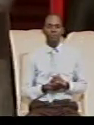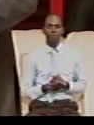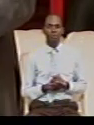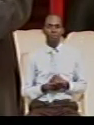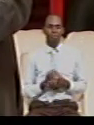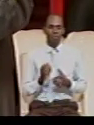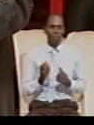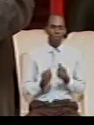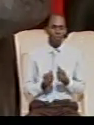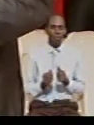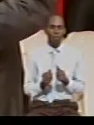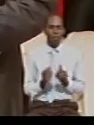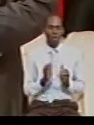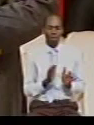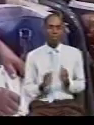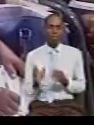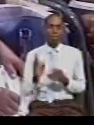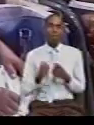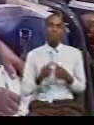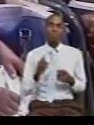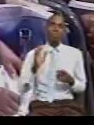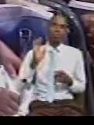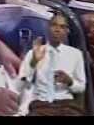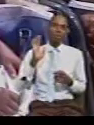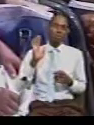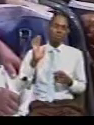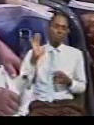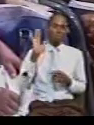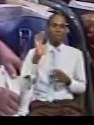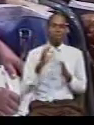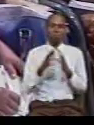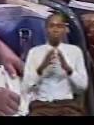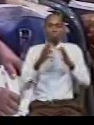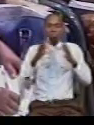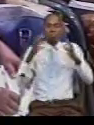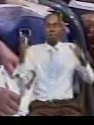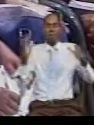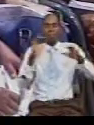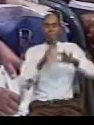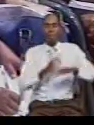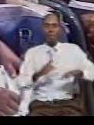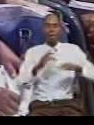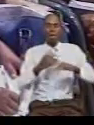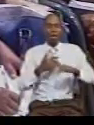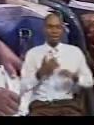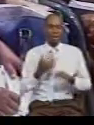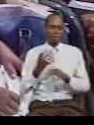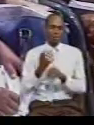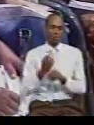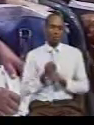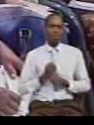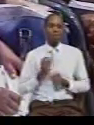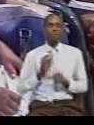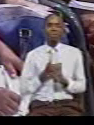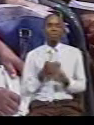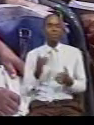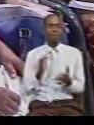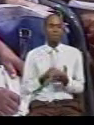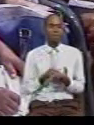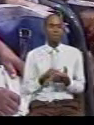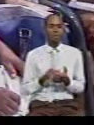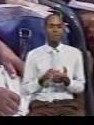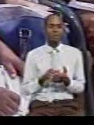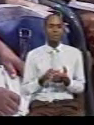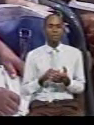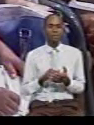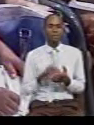which according to his abundant mercy has begotten us again unto